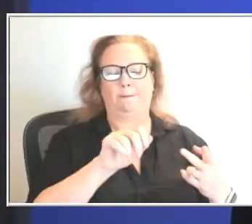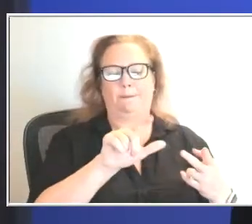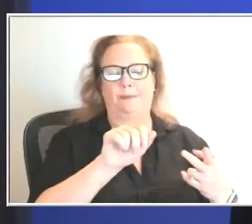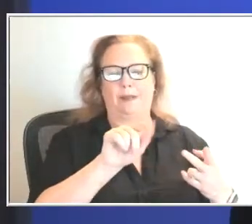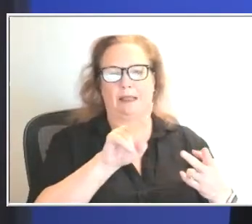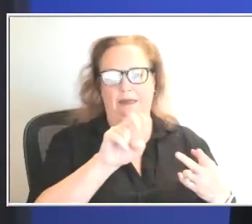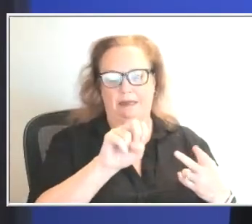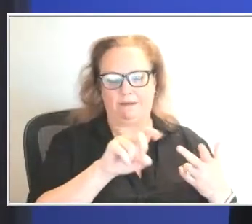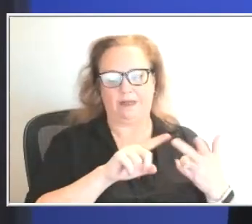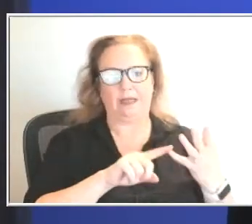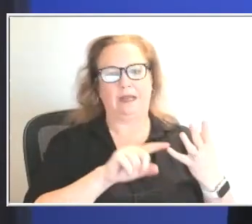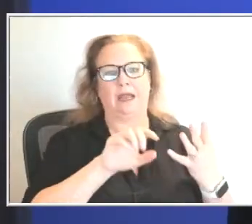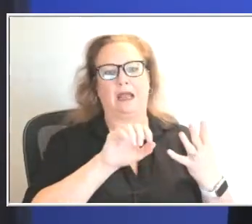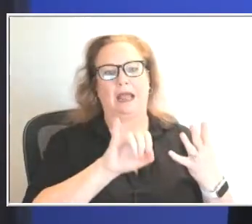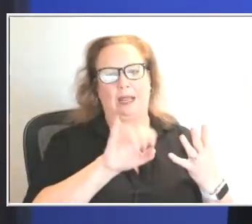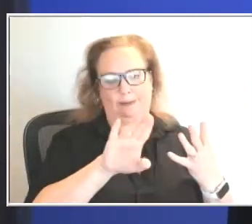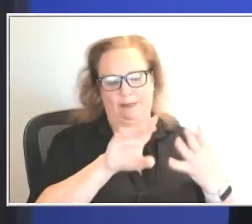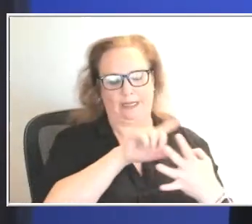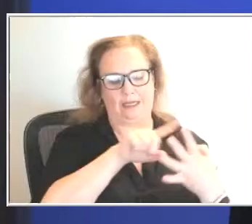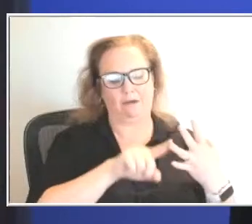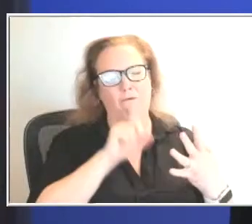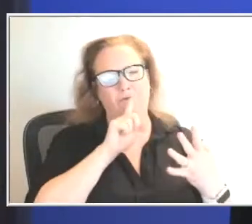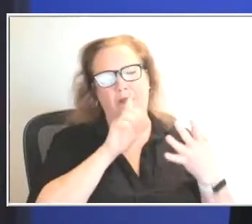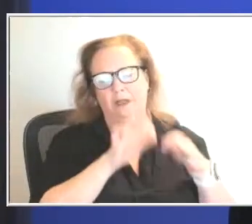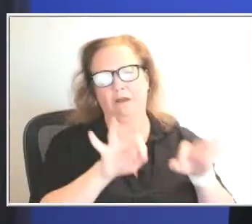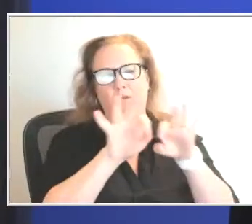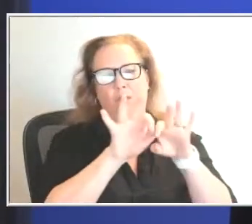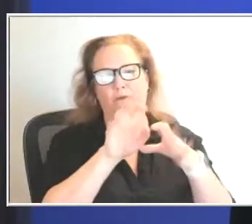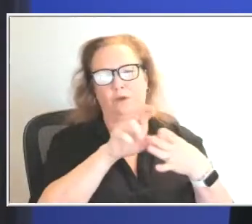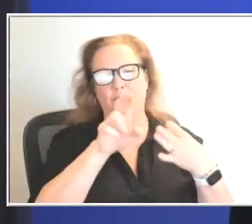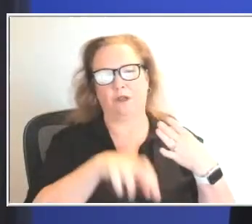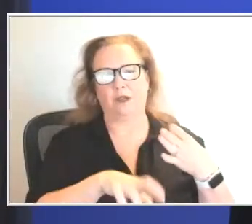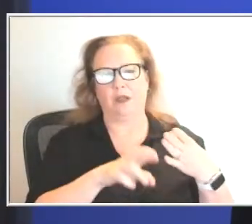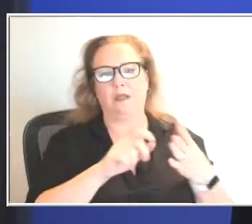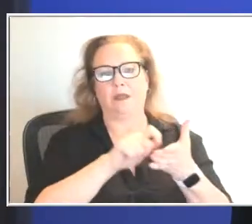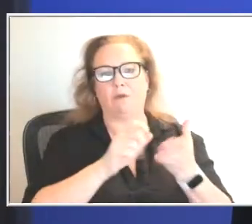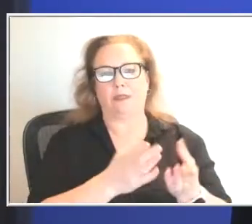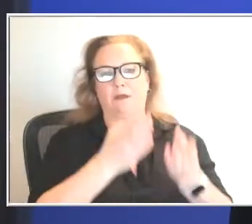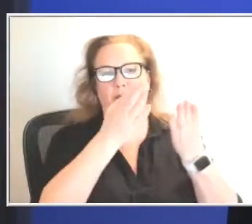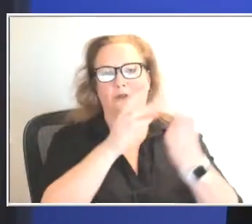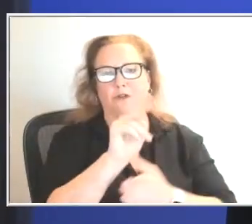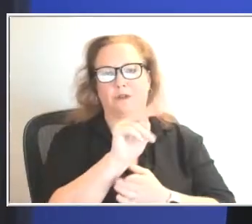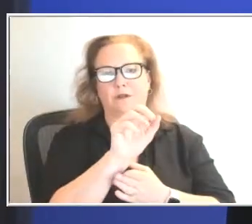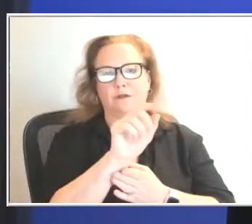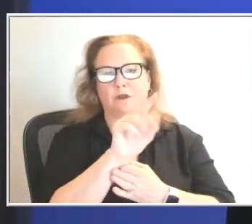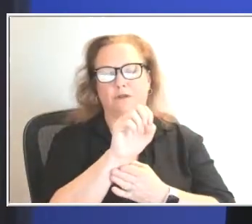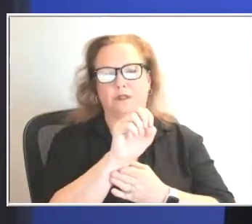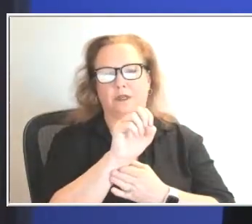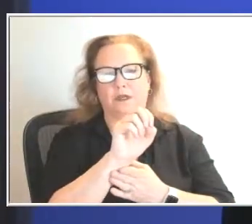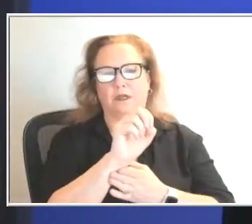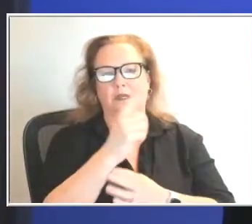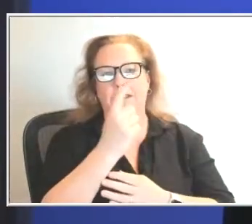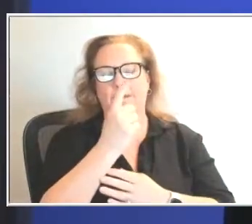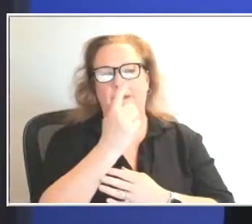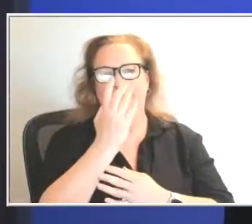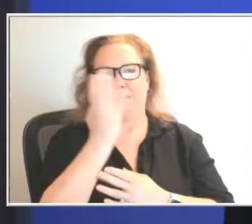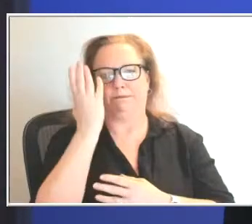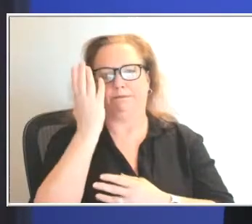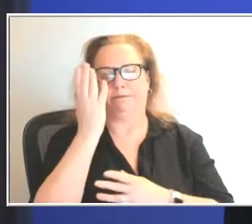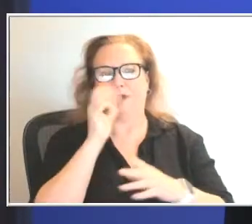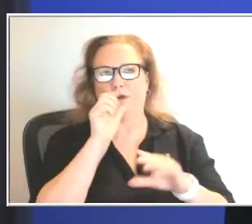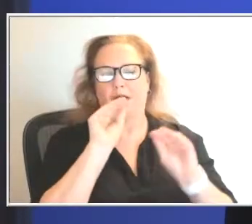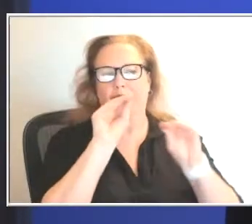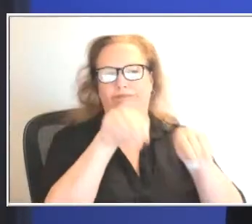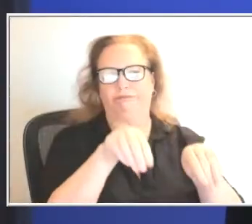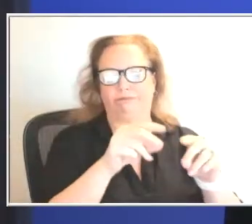to the patient outcomes, but that they would write the recommendations in their note, and sometimes those aren't immediately getting implemented. And in